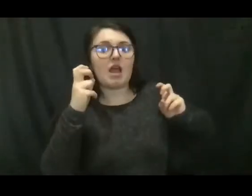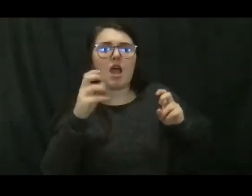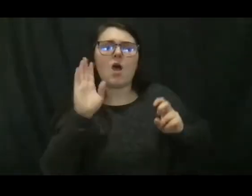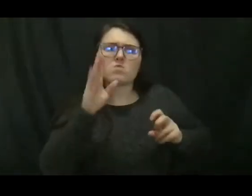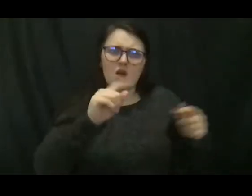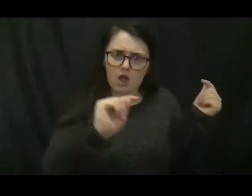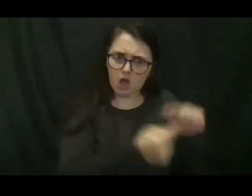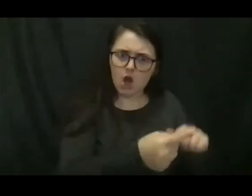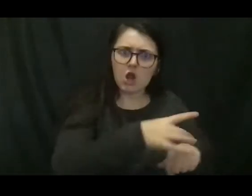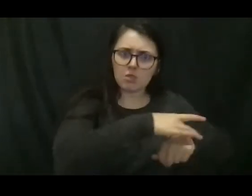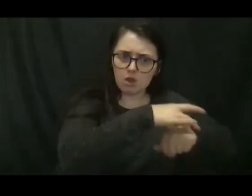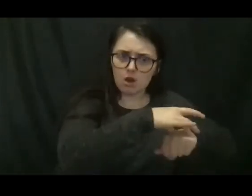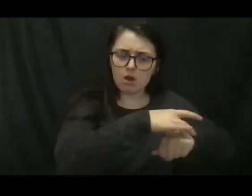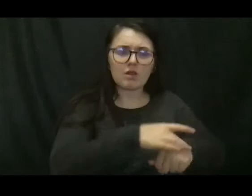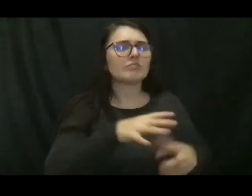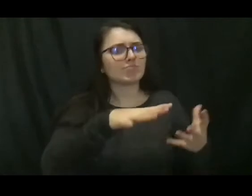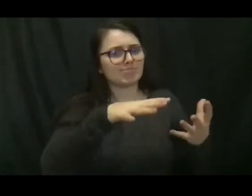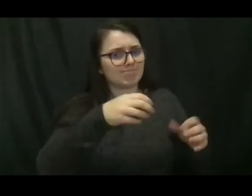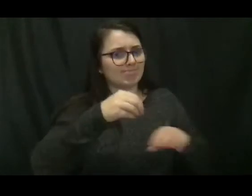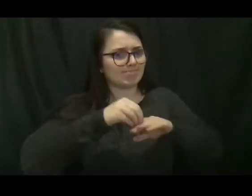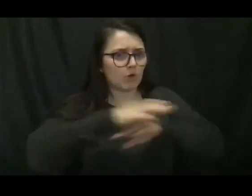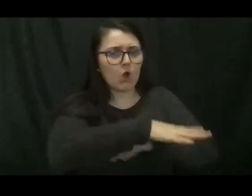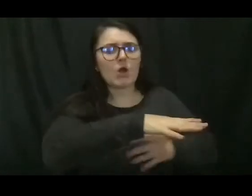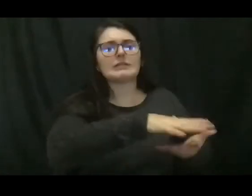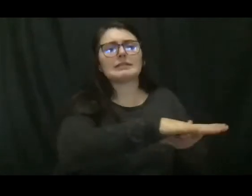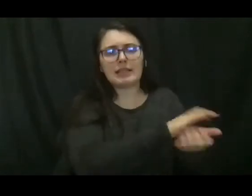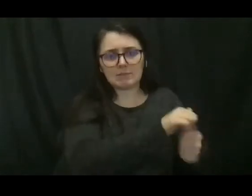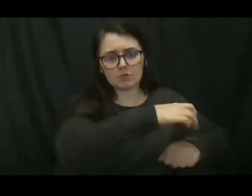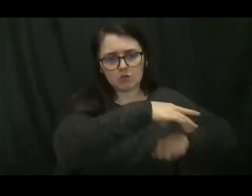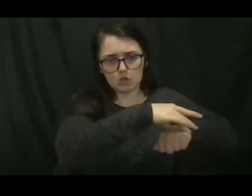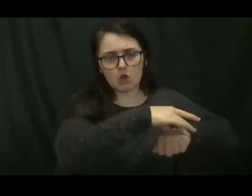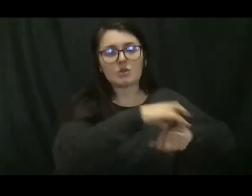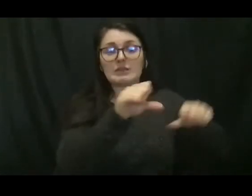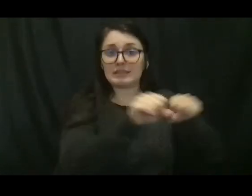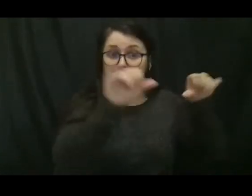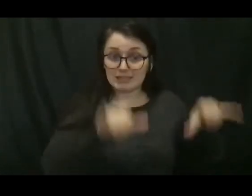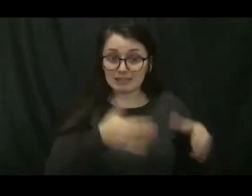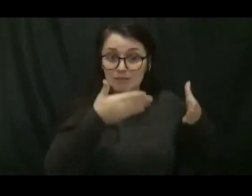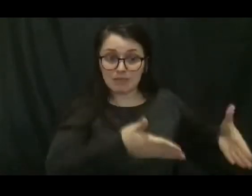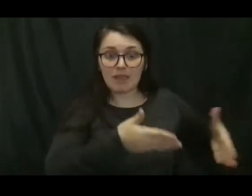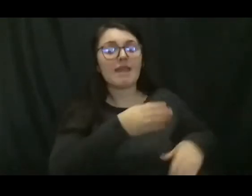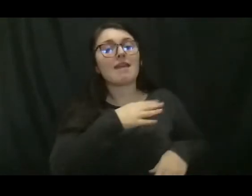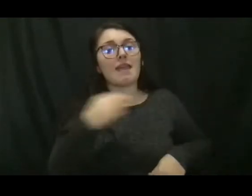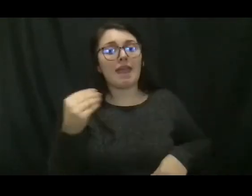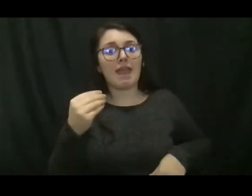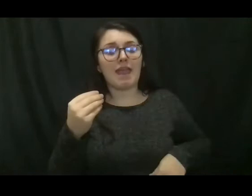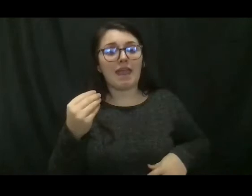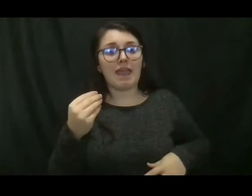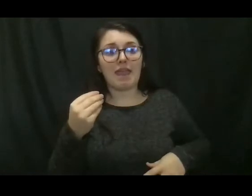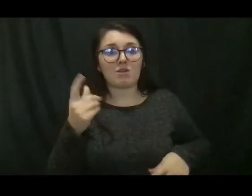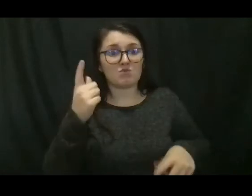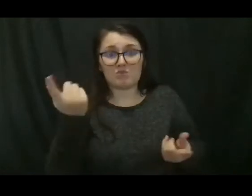right? Yes. It causes a lot of damage to environmental systems and to the earth that we cannot